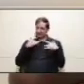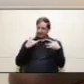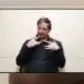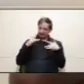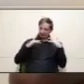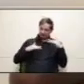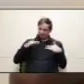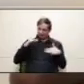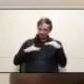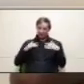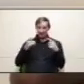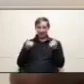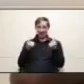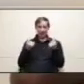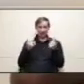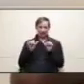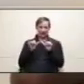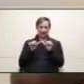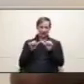about financial